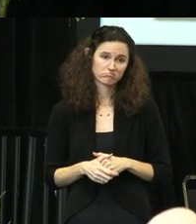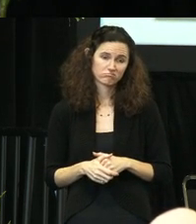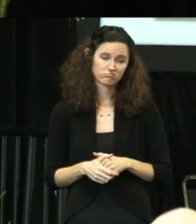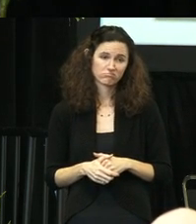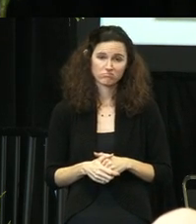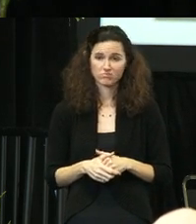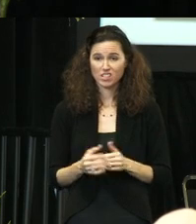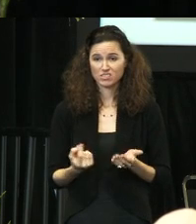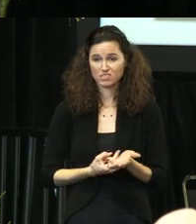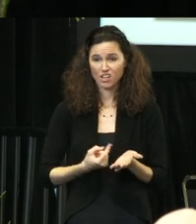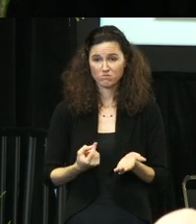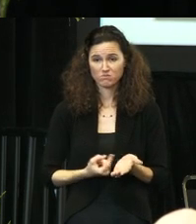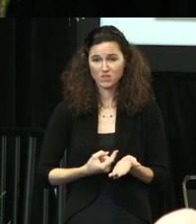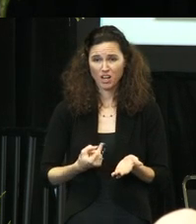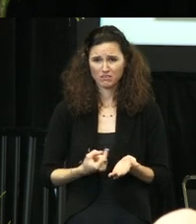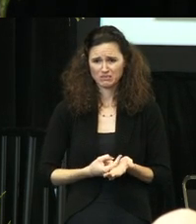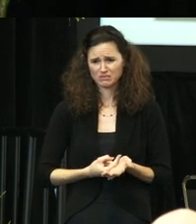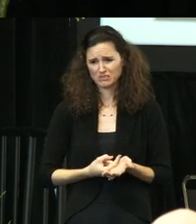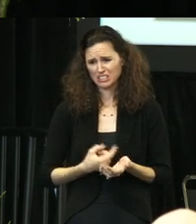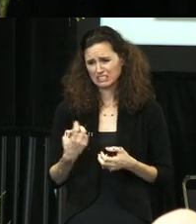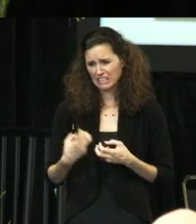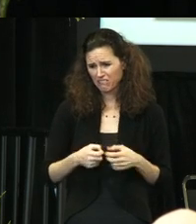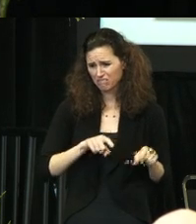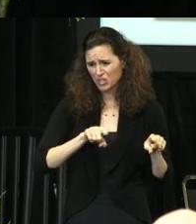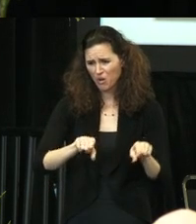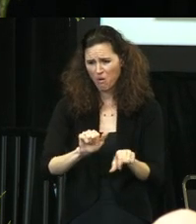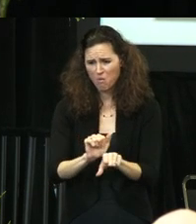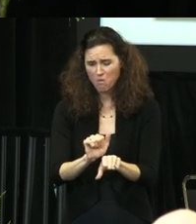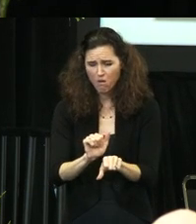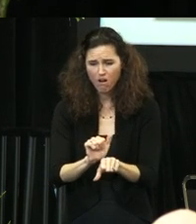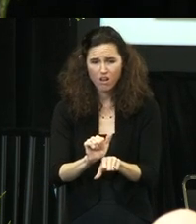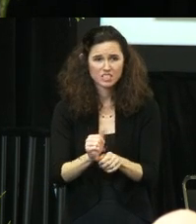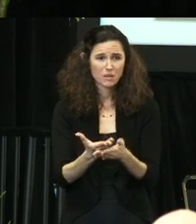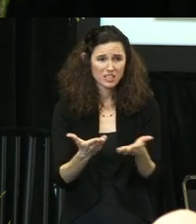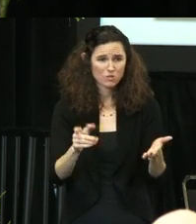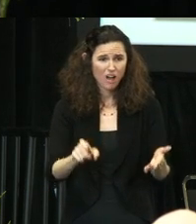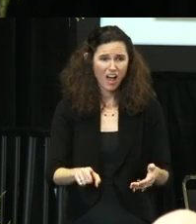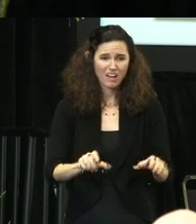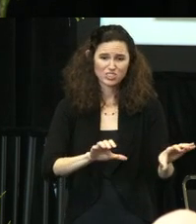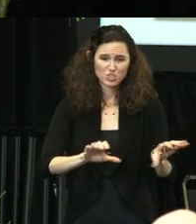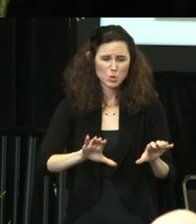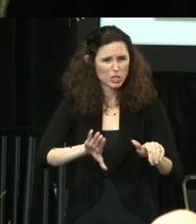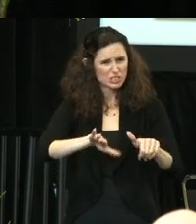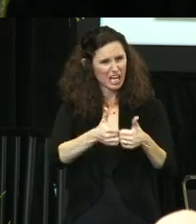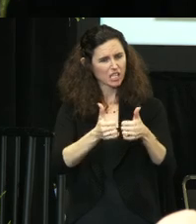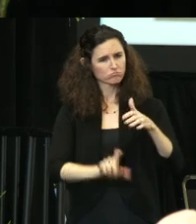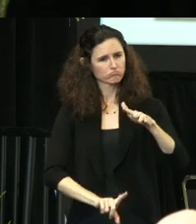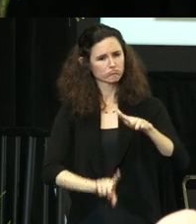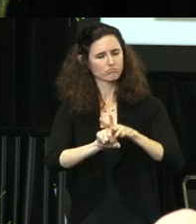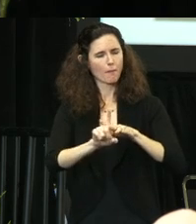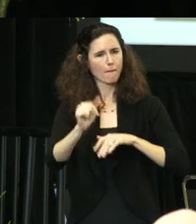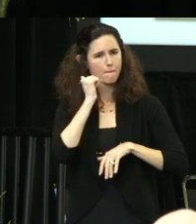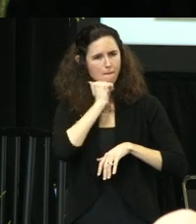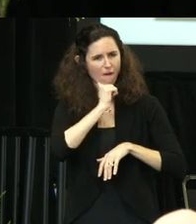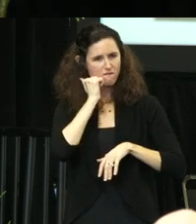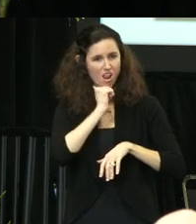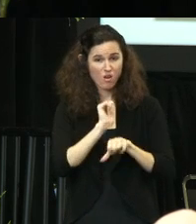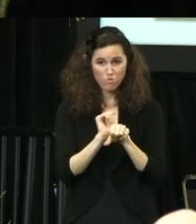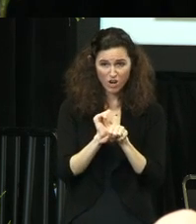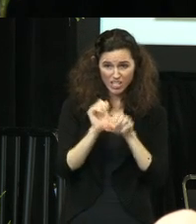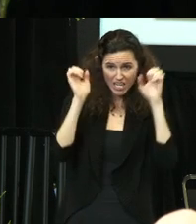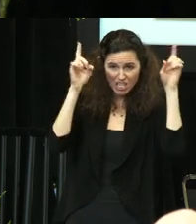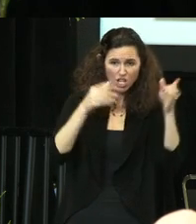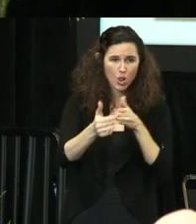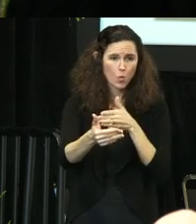Some days it's a chore to get to work, and some of those things that we have to deal with, those challenges that we face working in education,